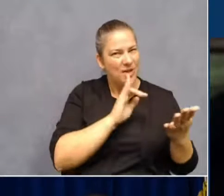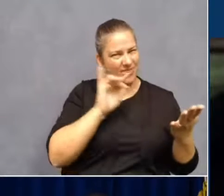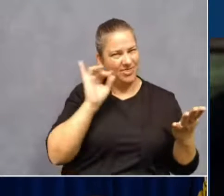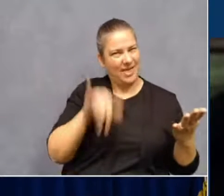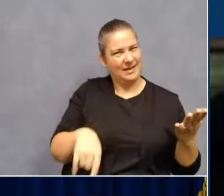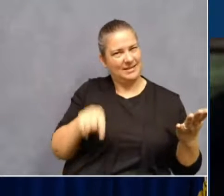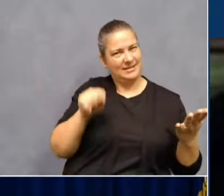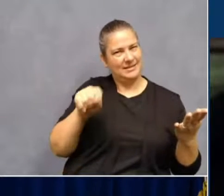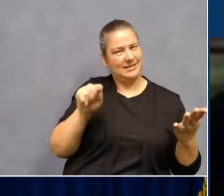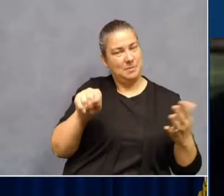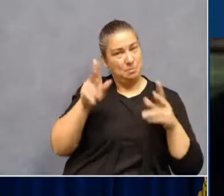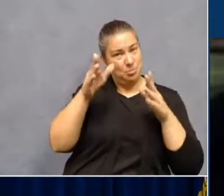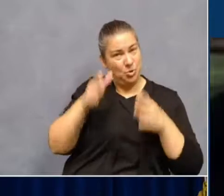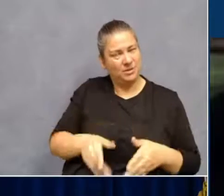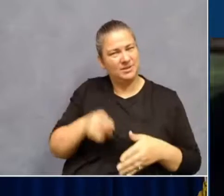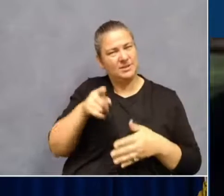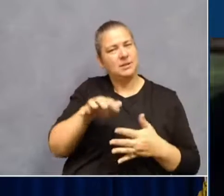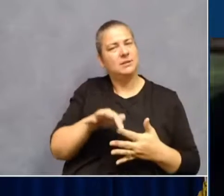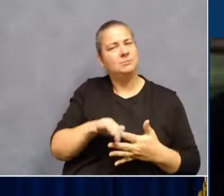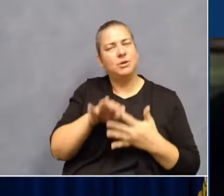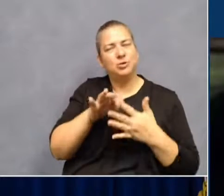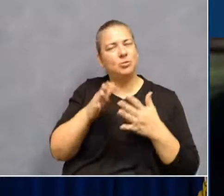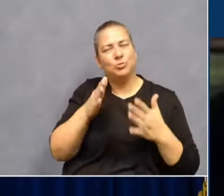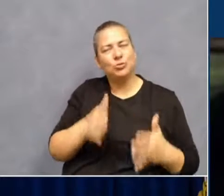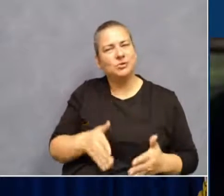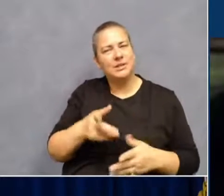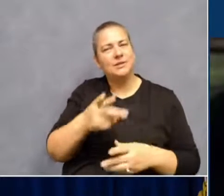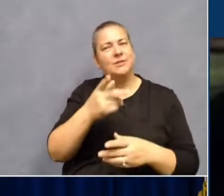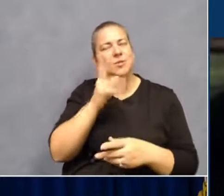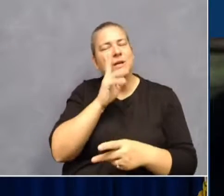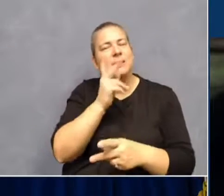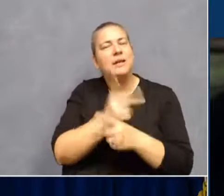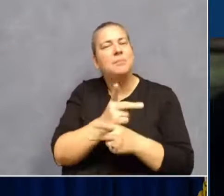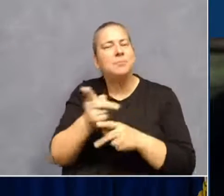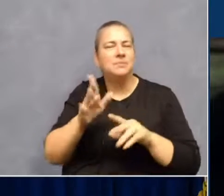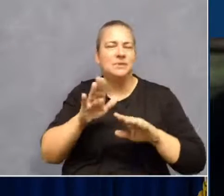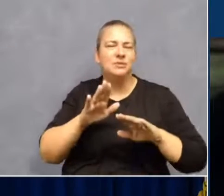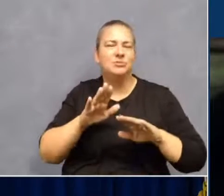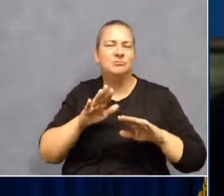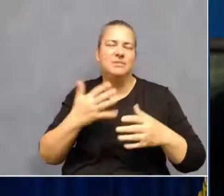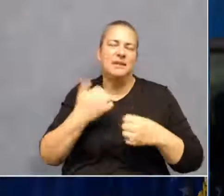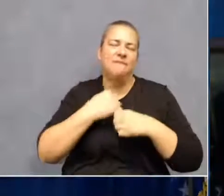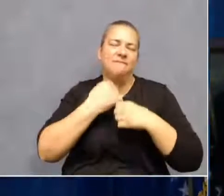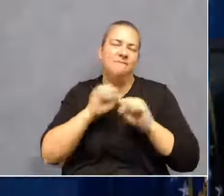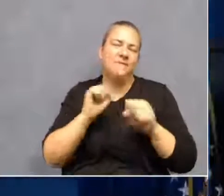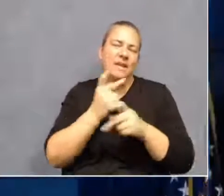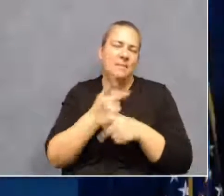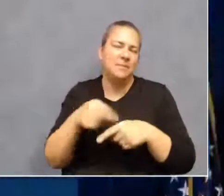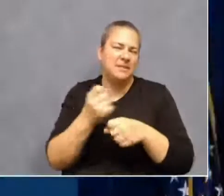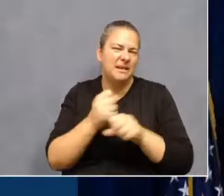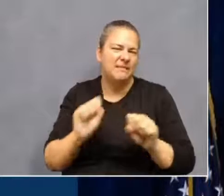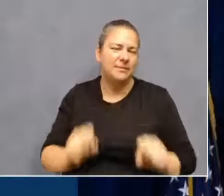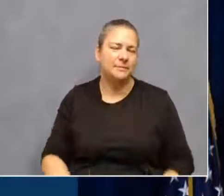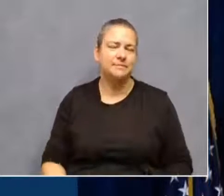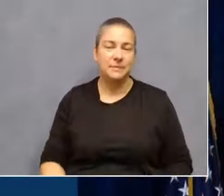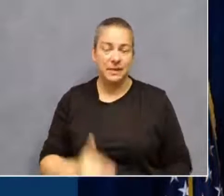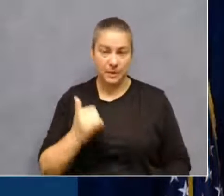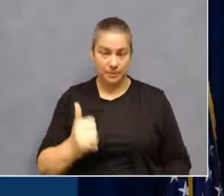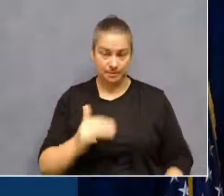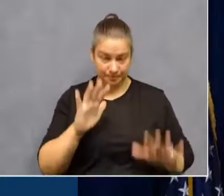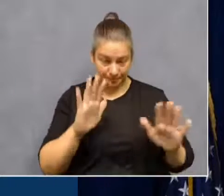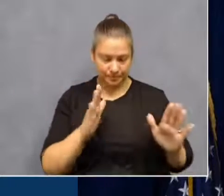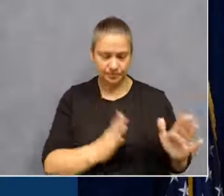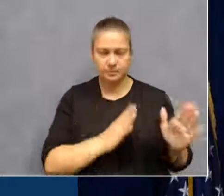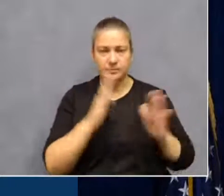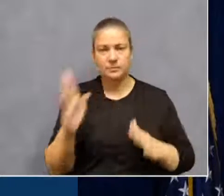person that'll keep us safe. All right. So moving into today's COVID report, we